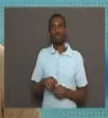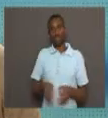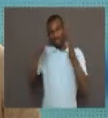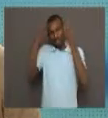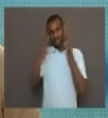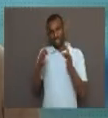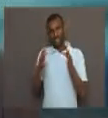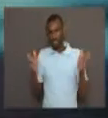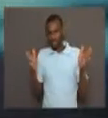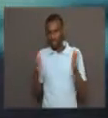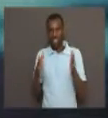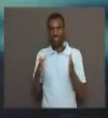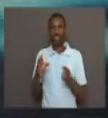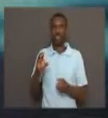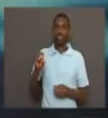orbits.